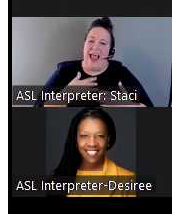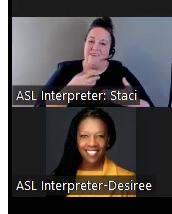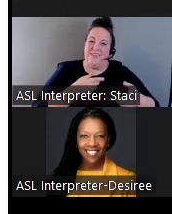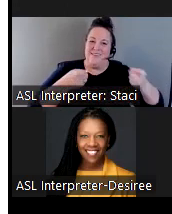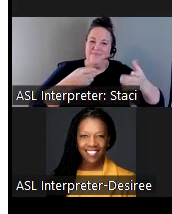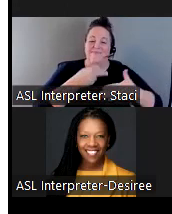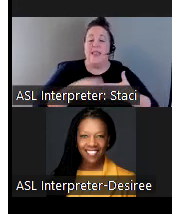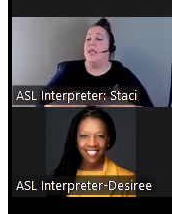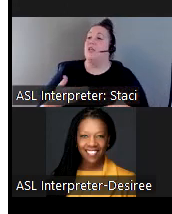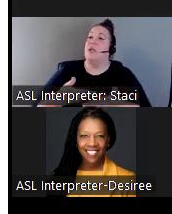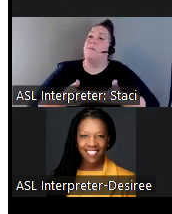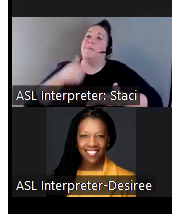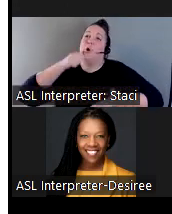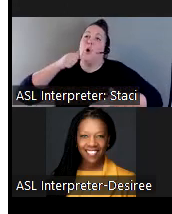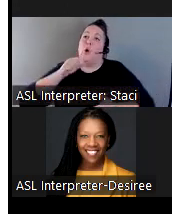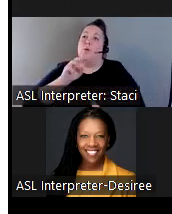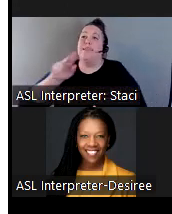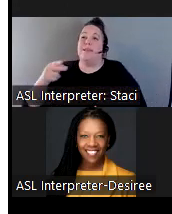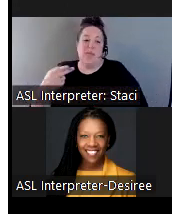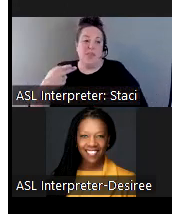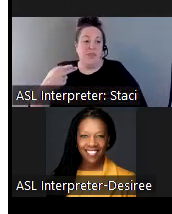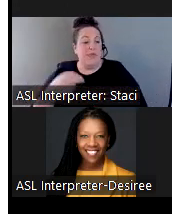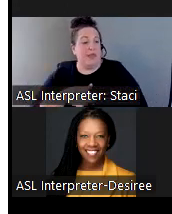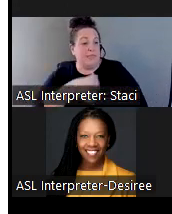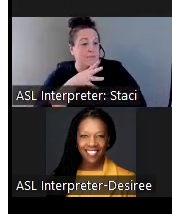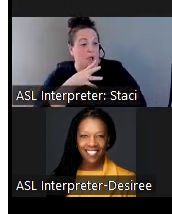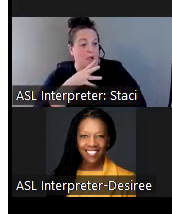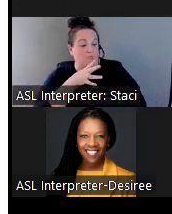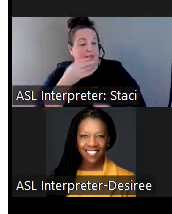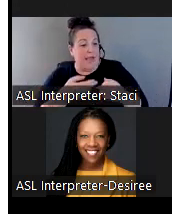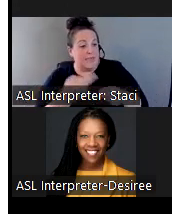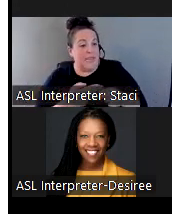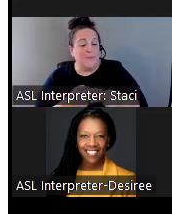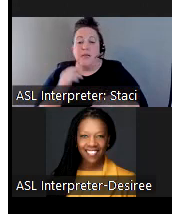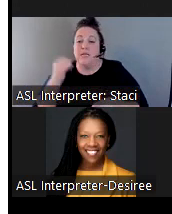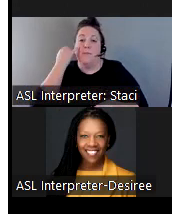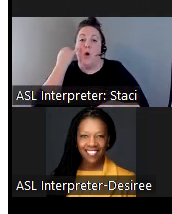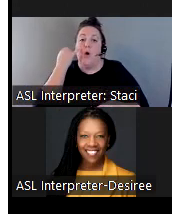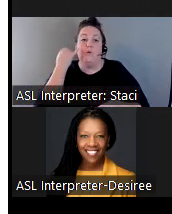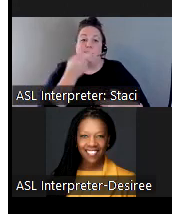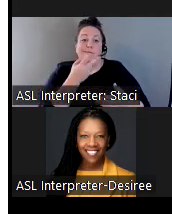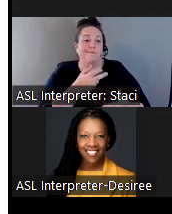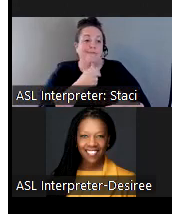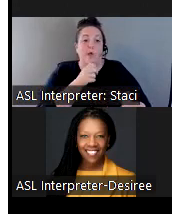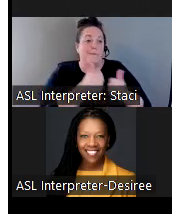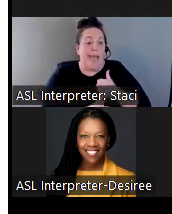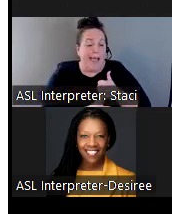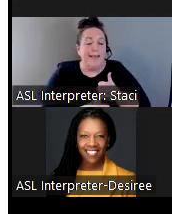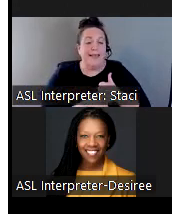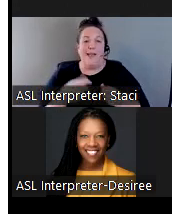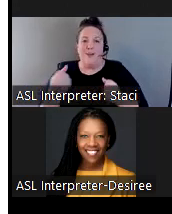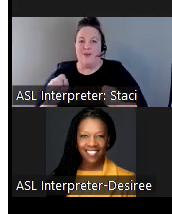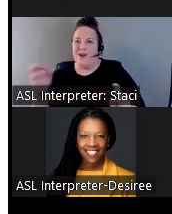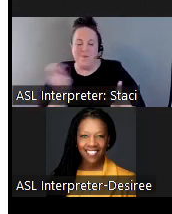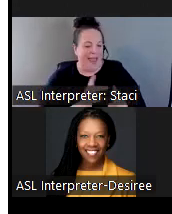baby girl Smith. That was mama's last name, and it's a little girl. If the baby did not pass, I would try to go back and